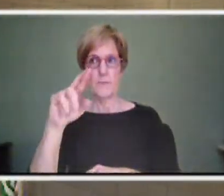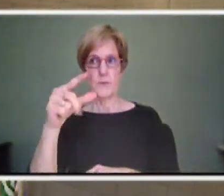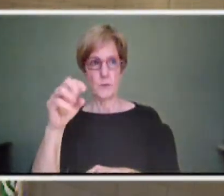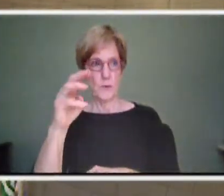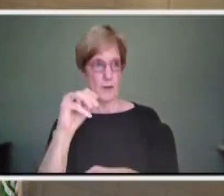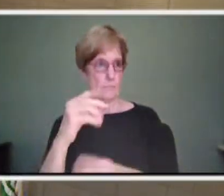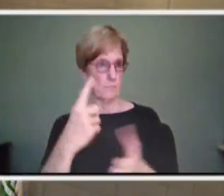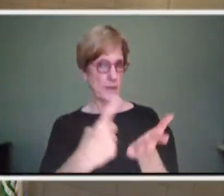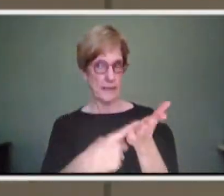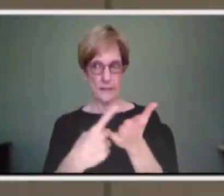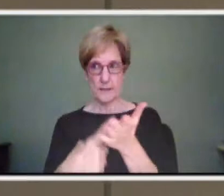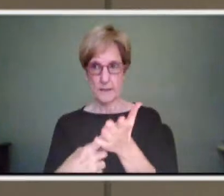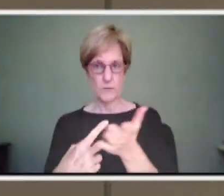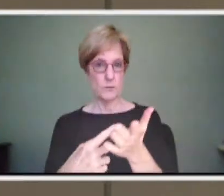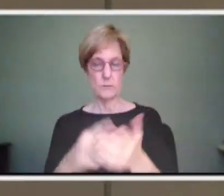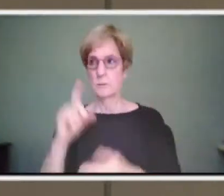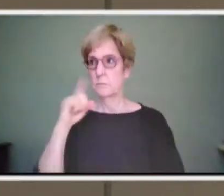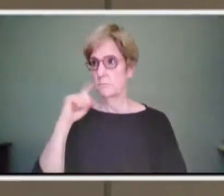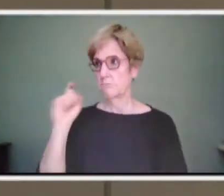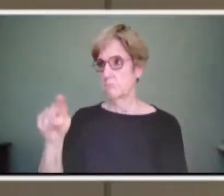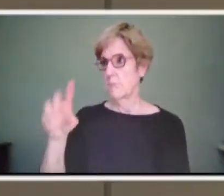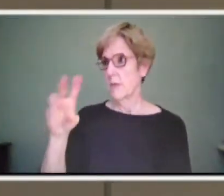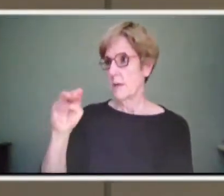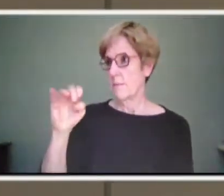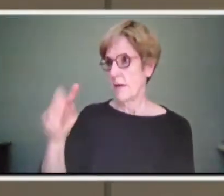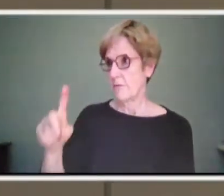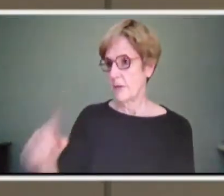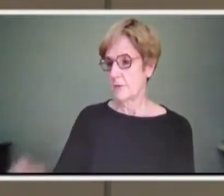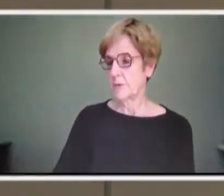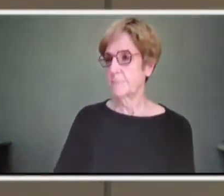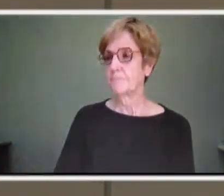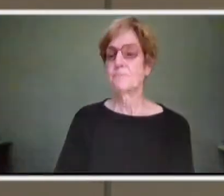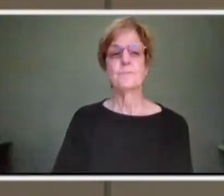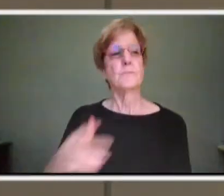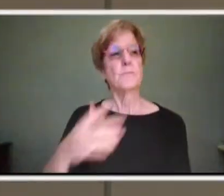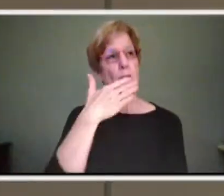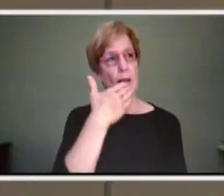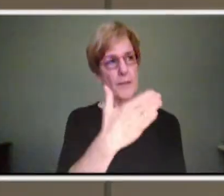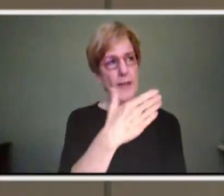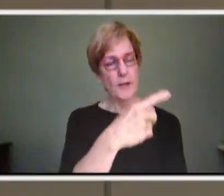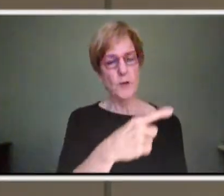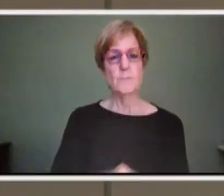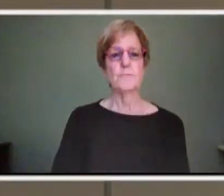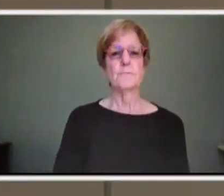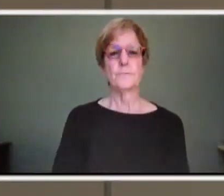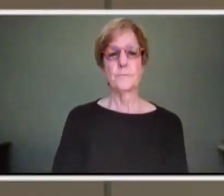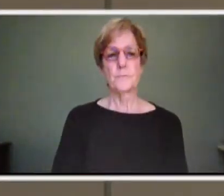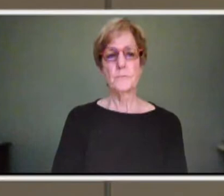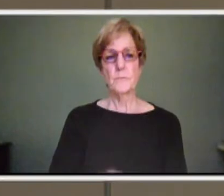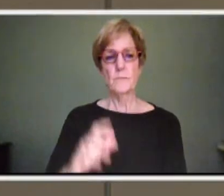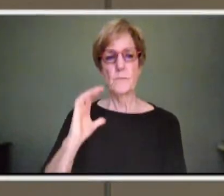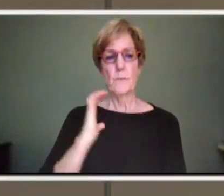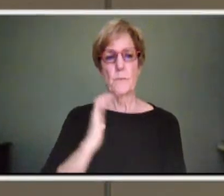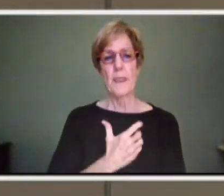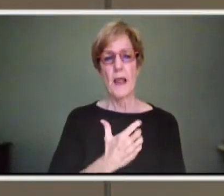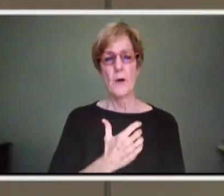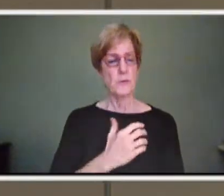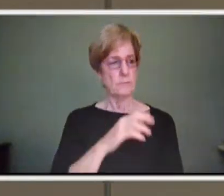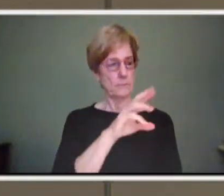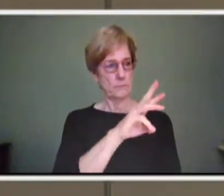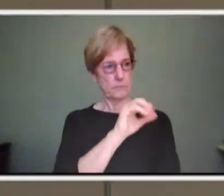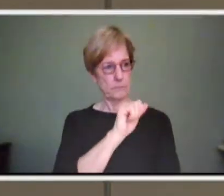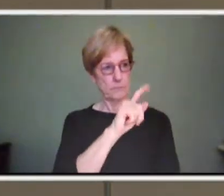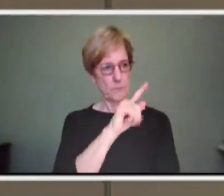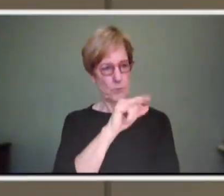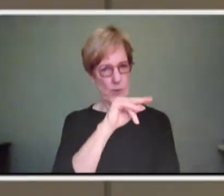I recognize Ms. Mayfield for discussion. Thank you, Mayor Pro Tem. Our council colleague, Ms. Watlington, who